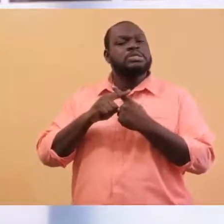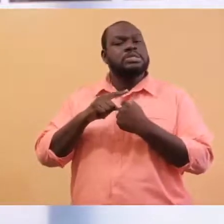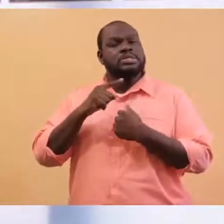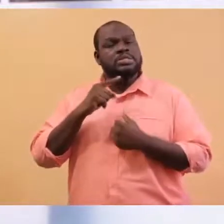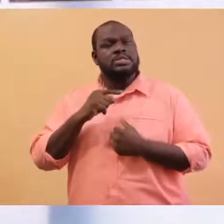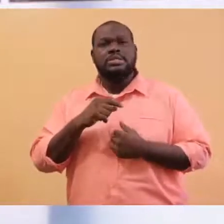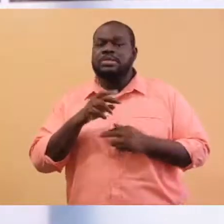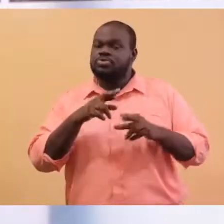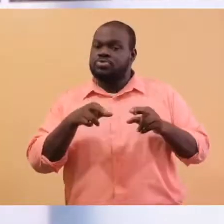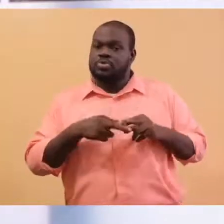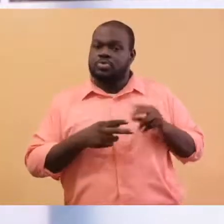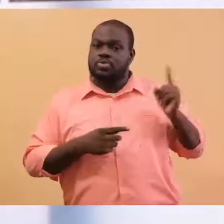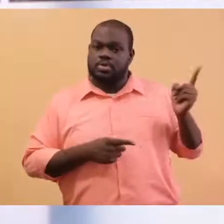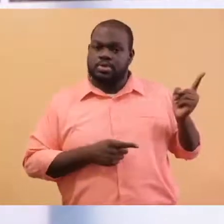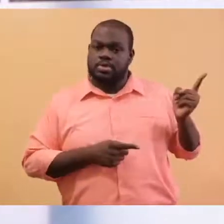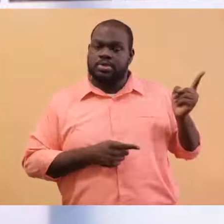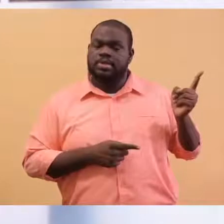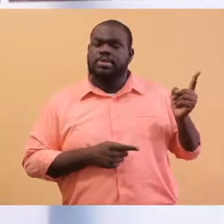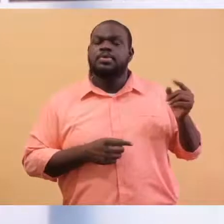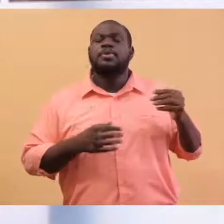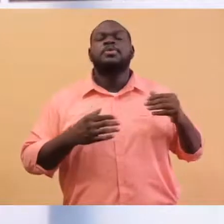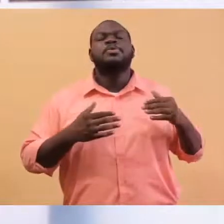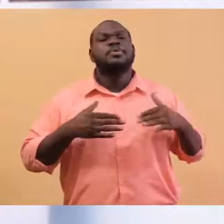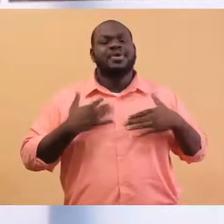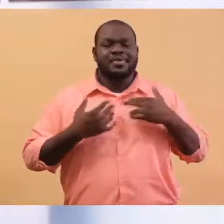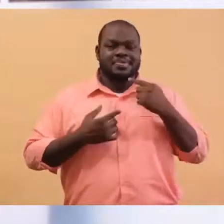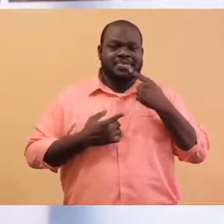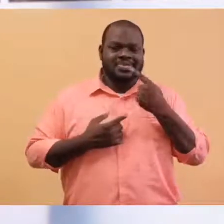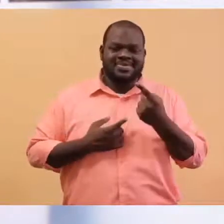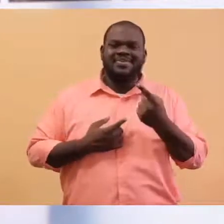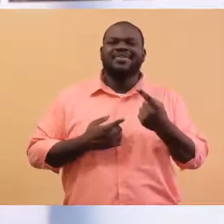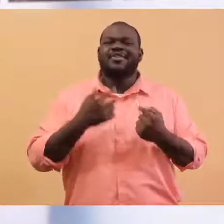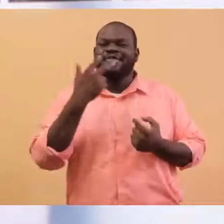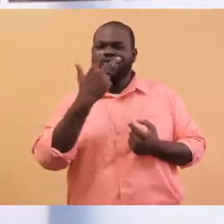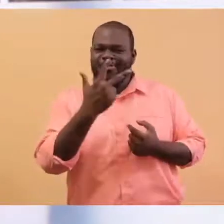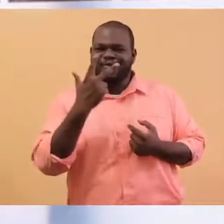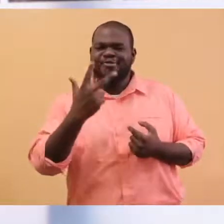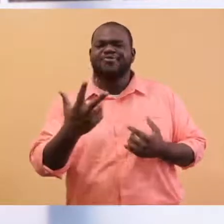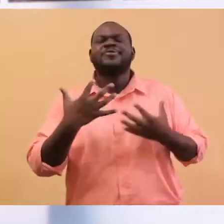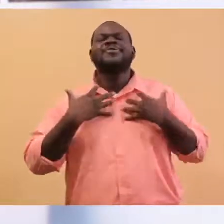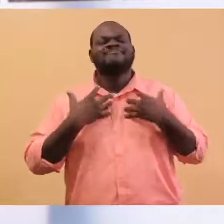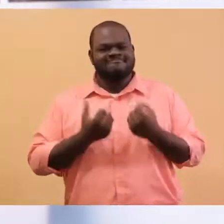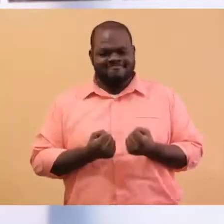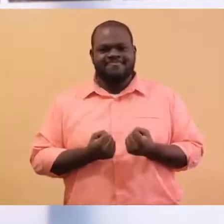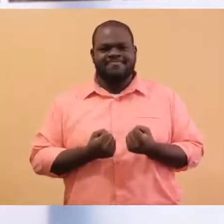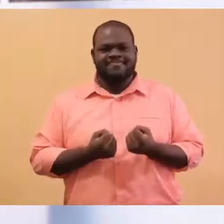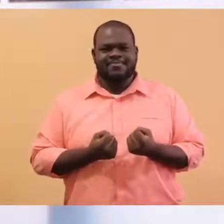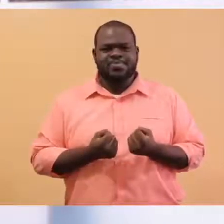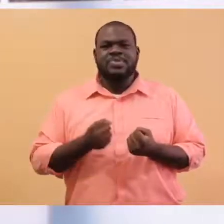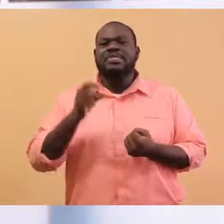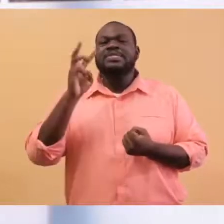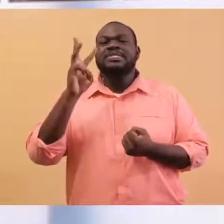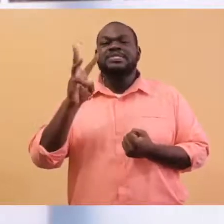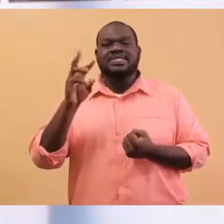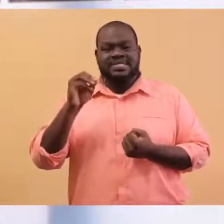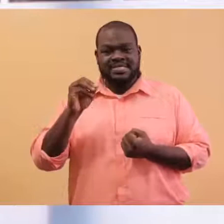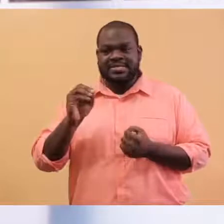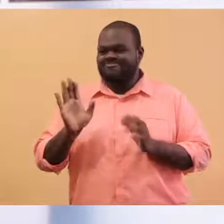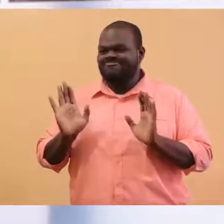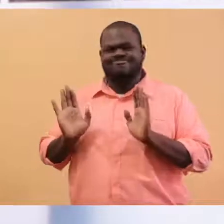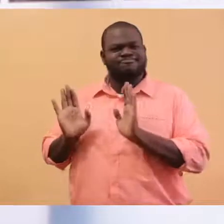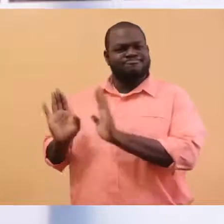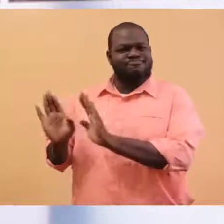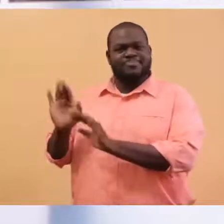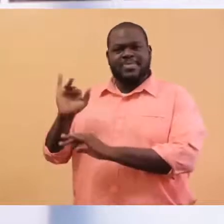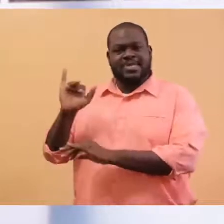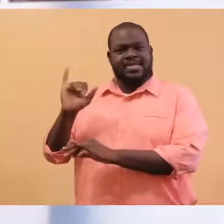are happy to announce that 33 have recovered thus far, and 60 remain in institutional isolation.